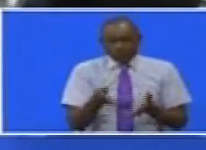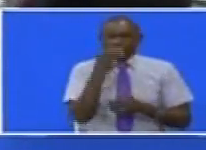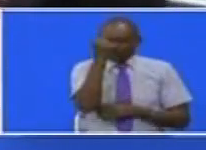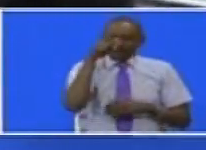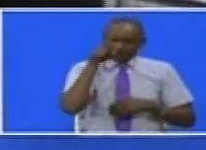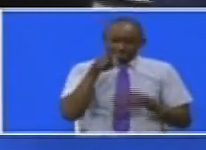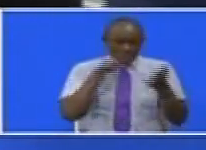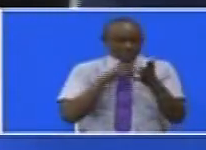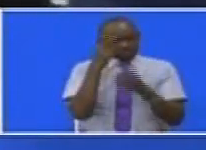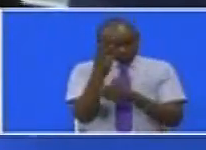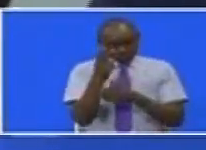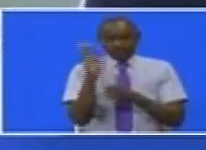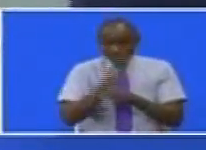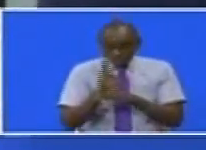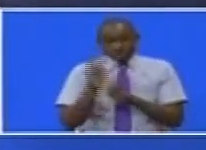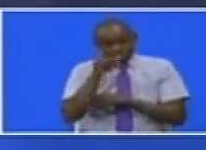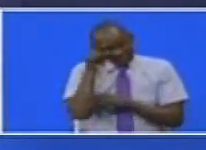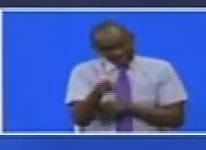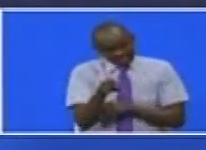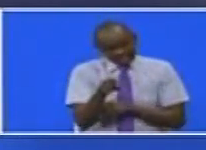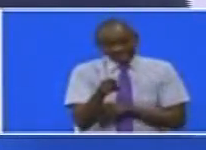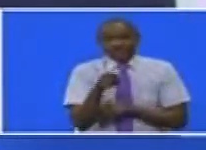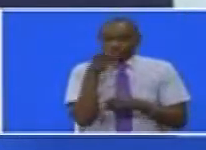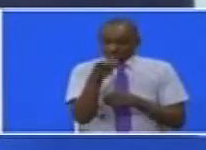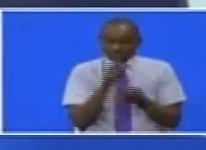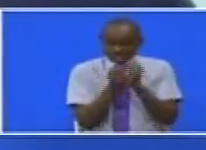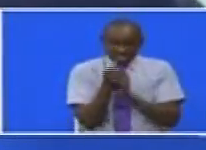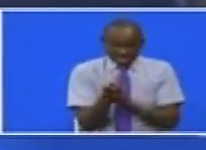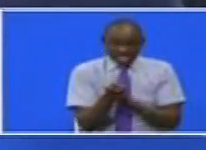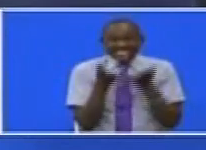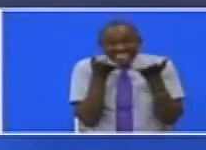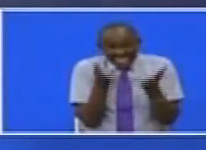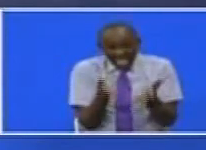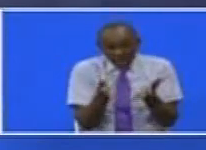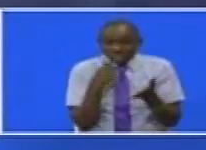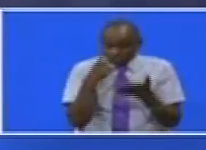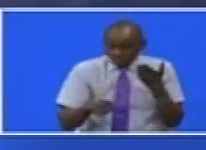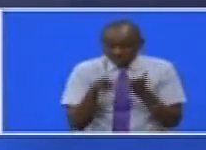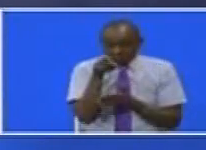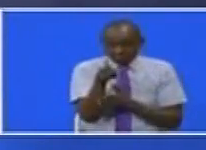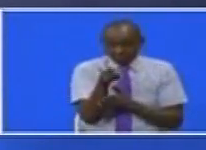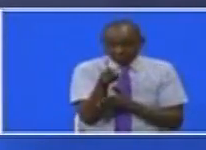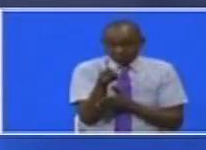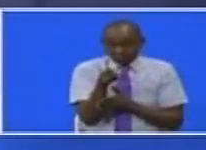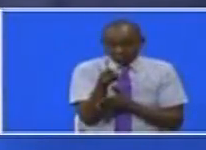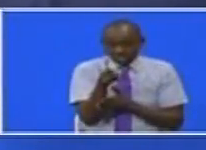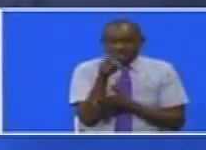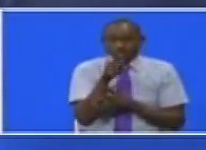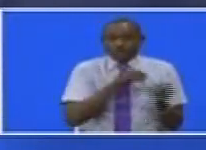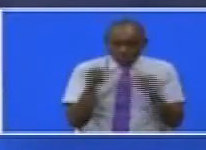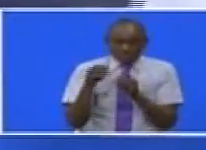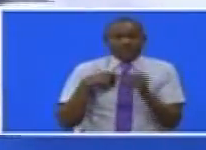5.2 billion shillings to revive the beleaguered sector. But now, the state is sweetening the deal even further in a bid to woo